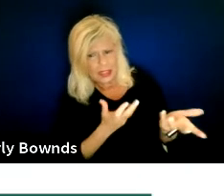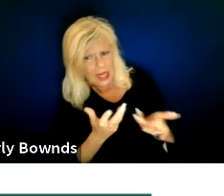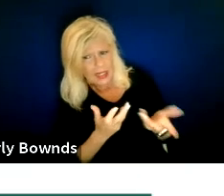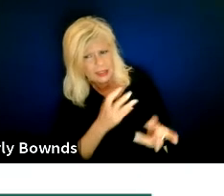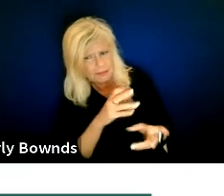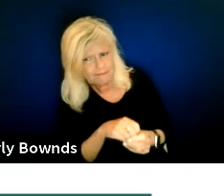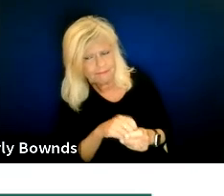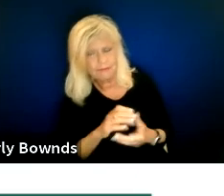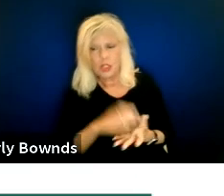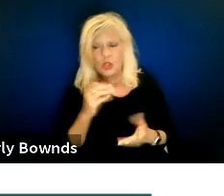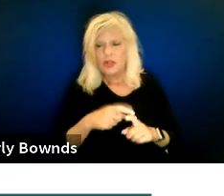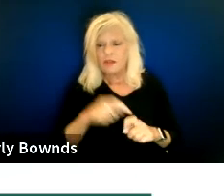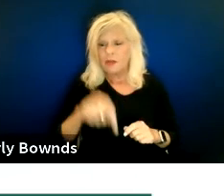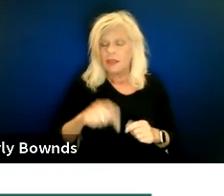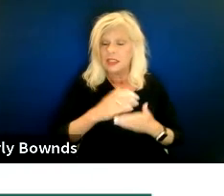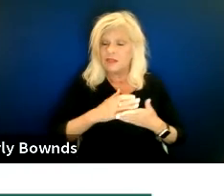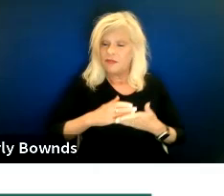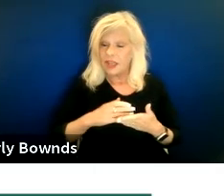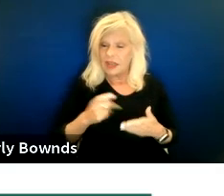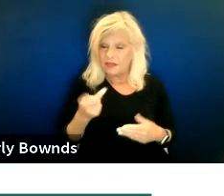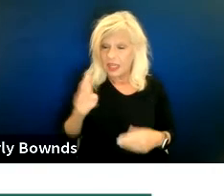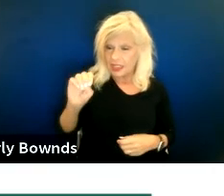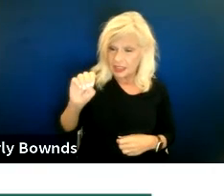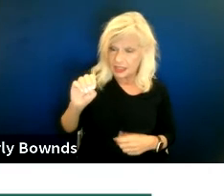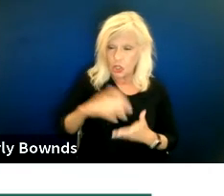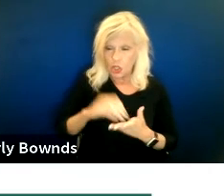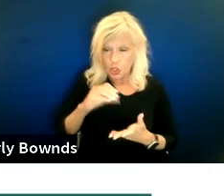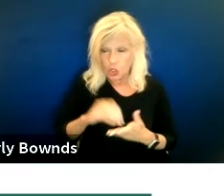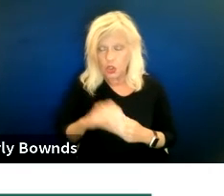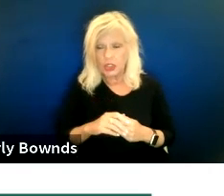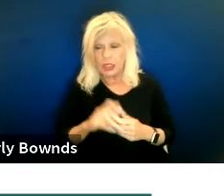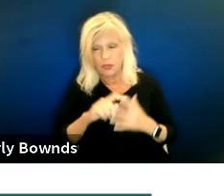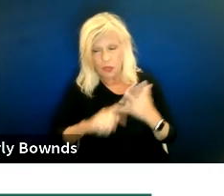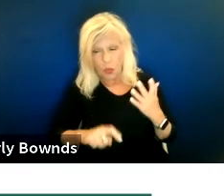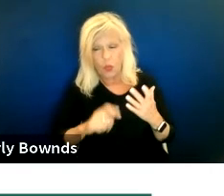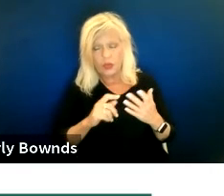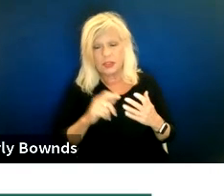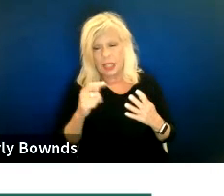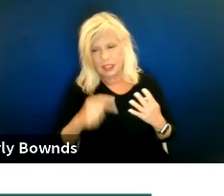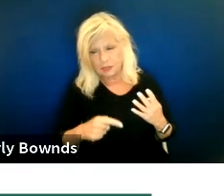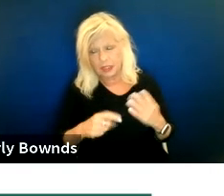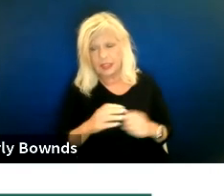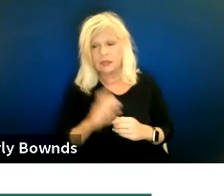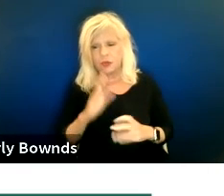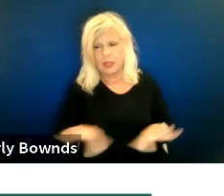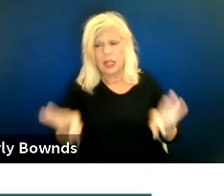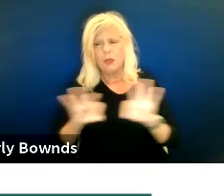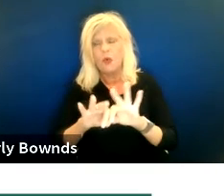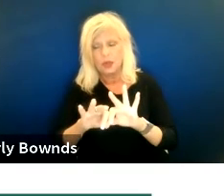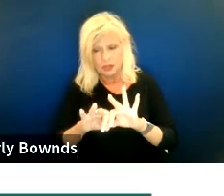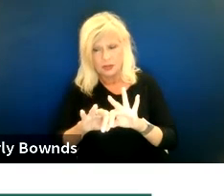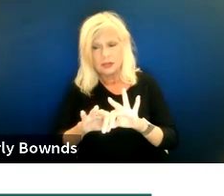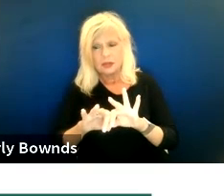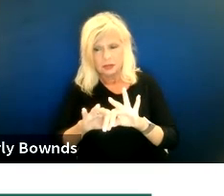and learning from this phase around some of those aspects would also be important.